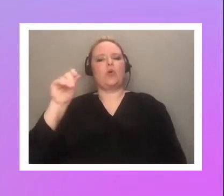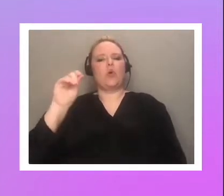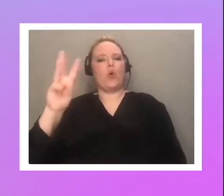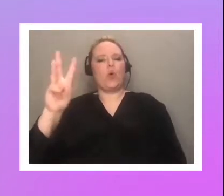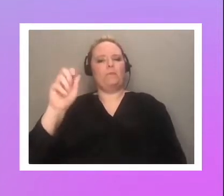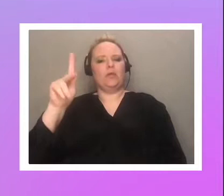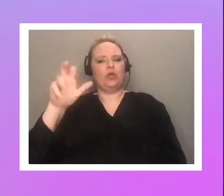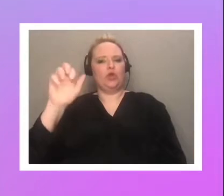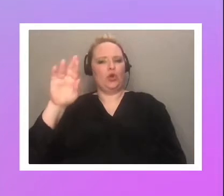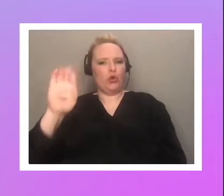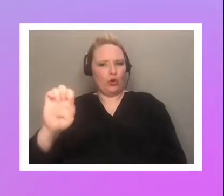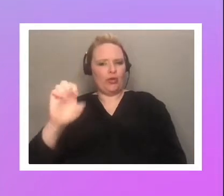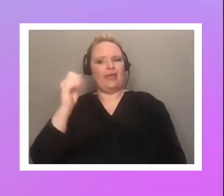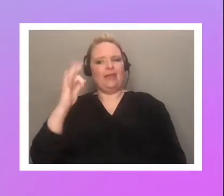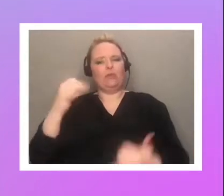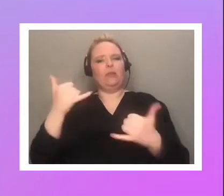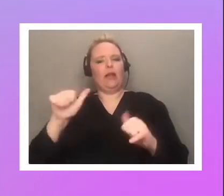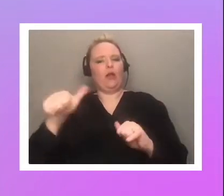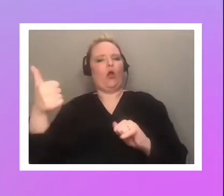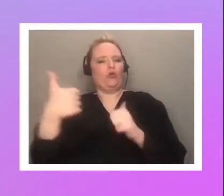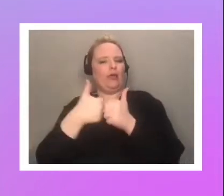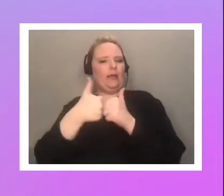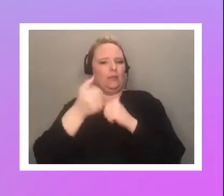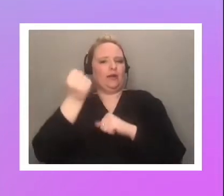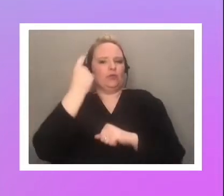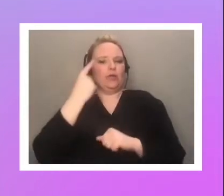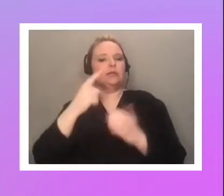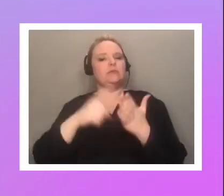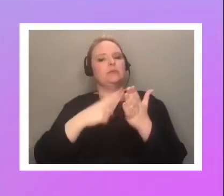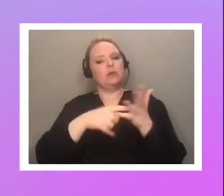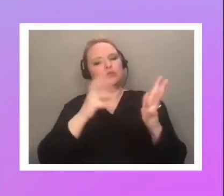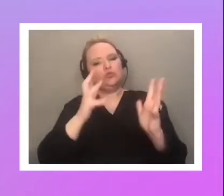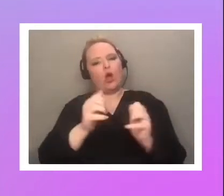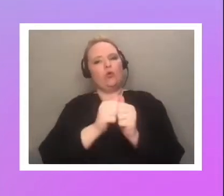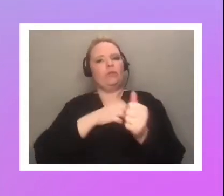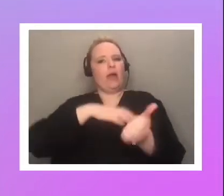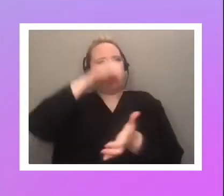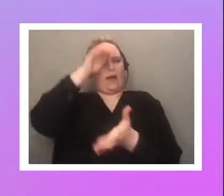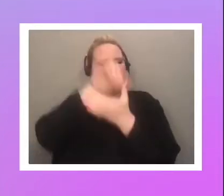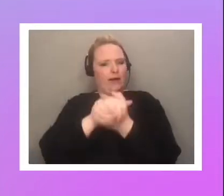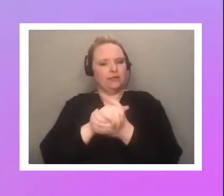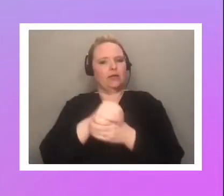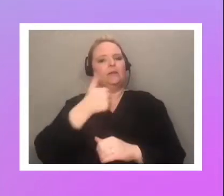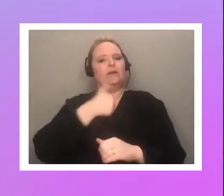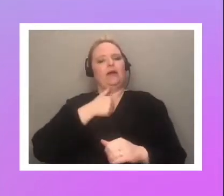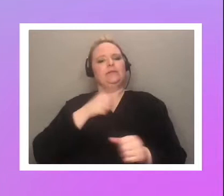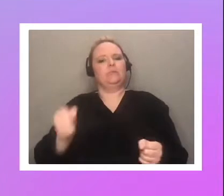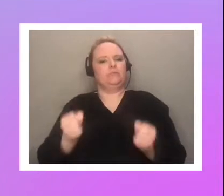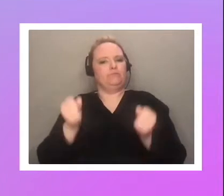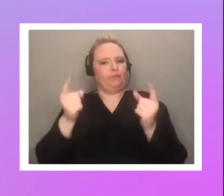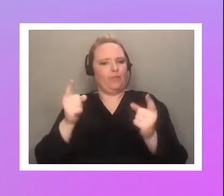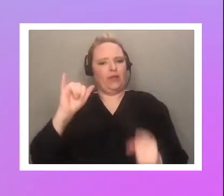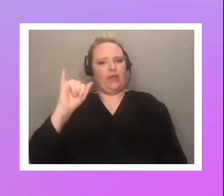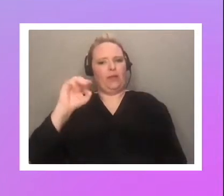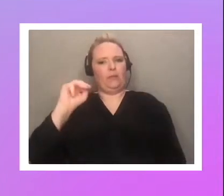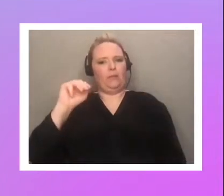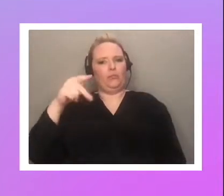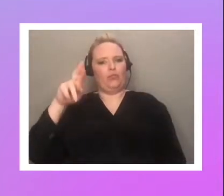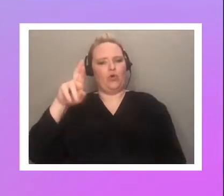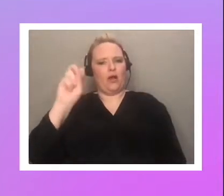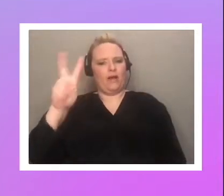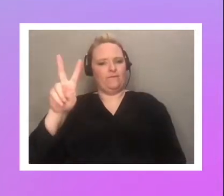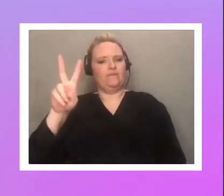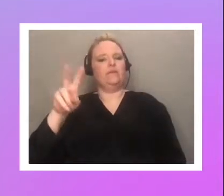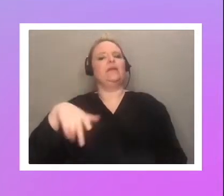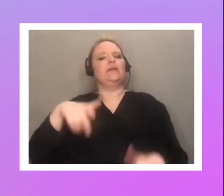reference. I also talk to my husband sometimes. I perform improv and gaming, and Hitman